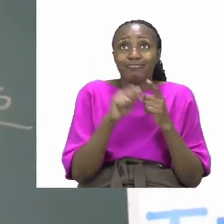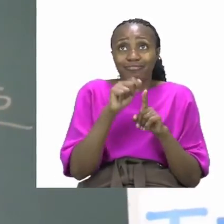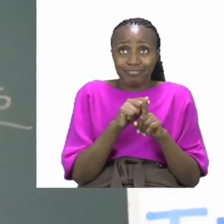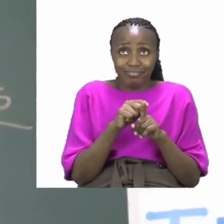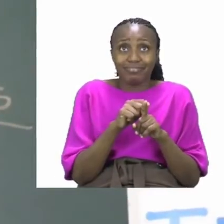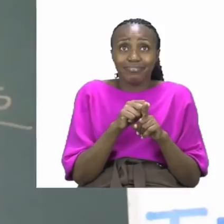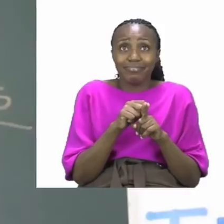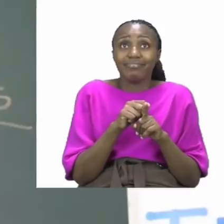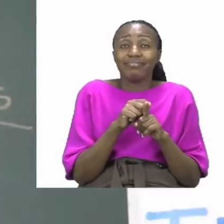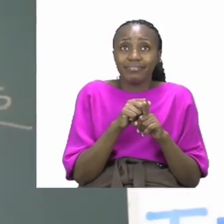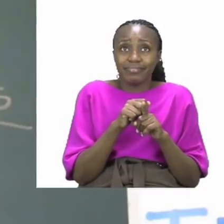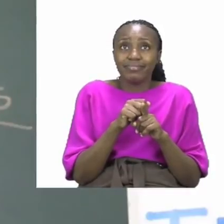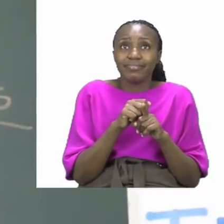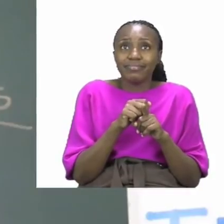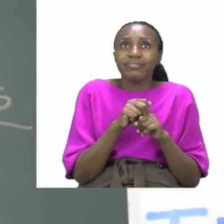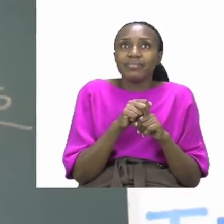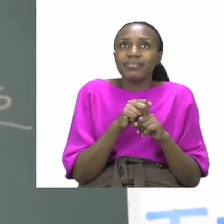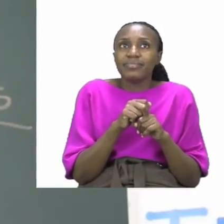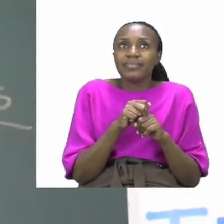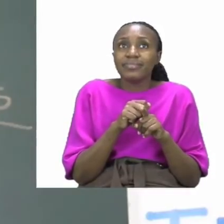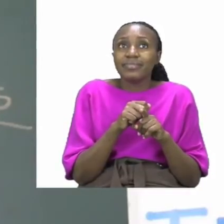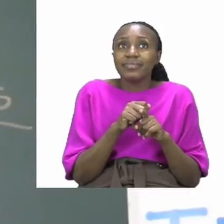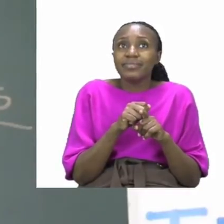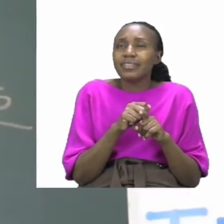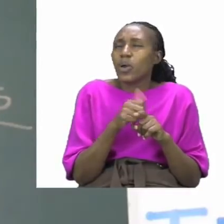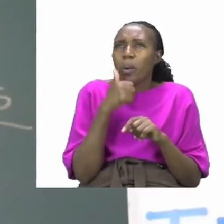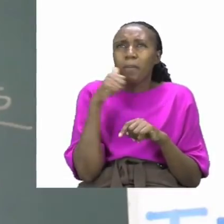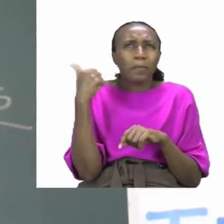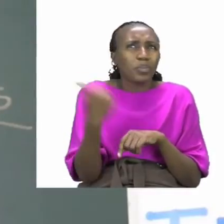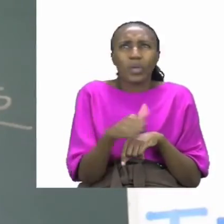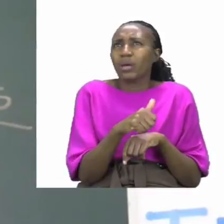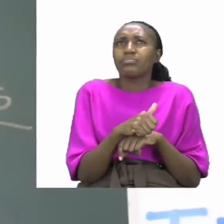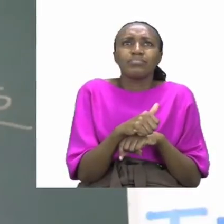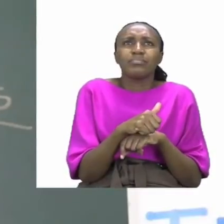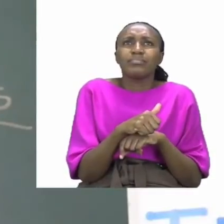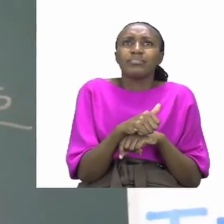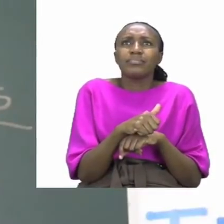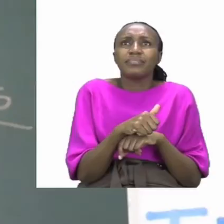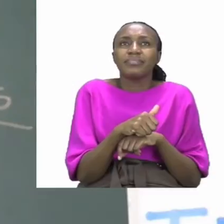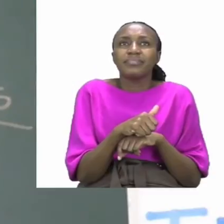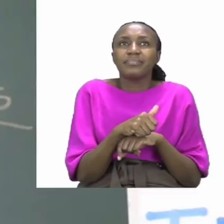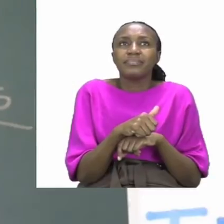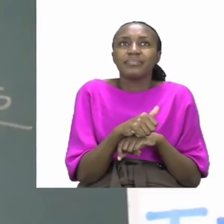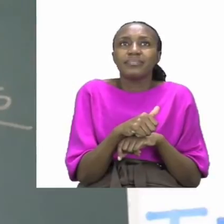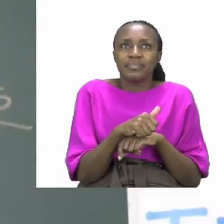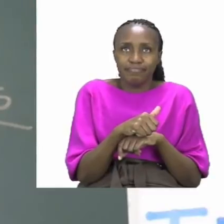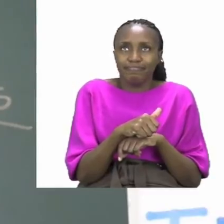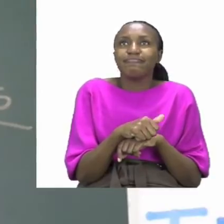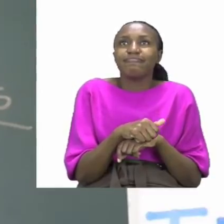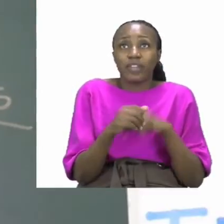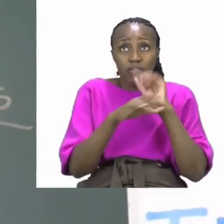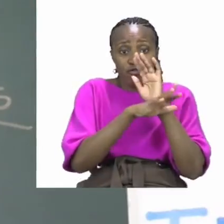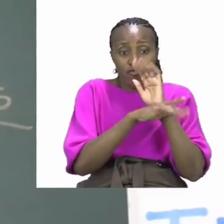a banana, like the one we talked about before. The banana is also